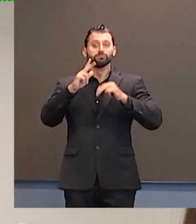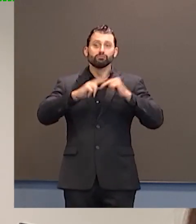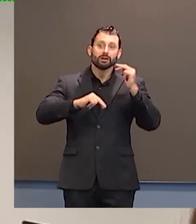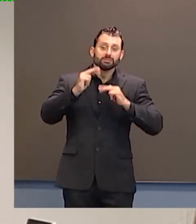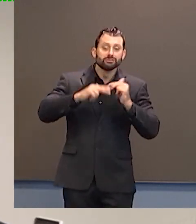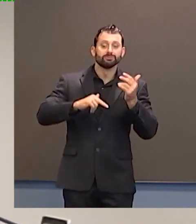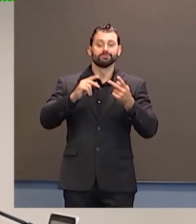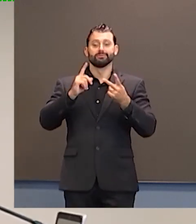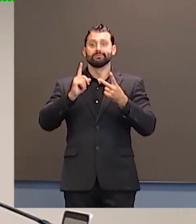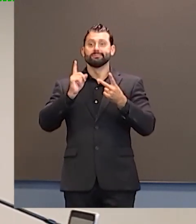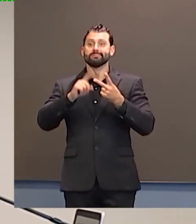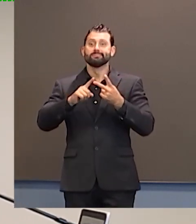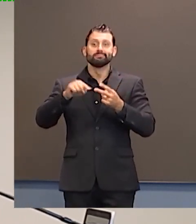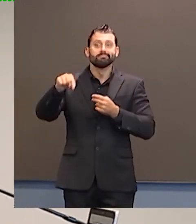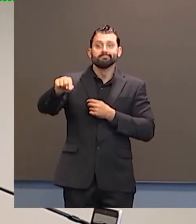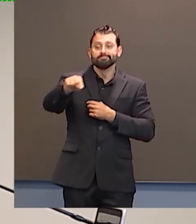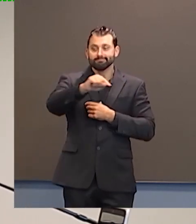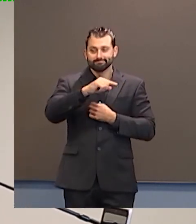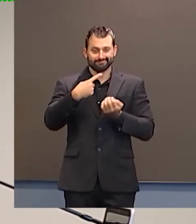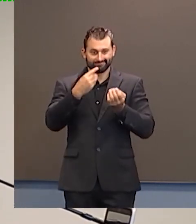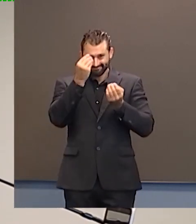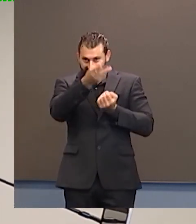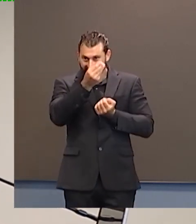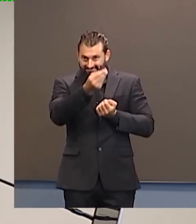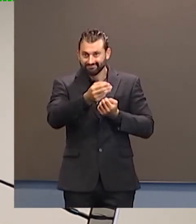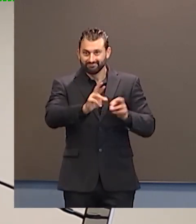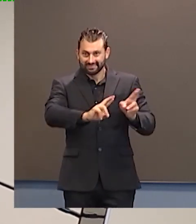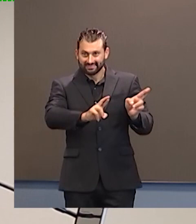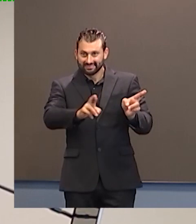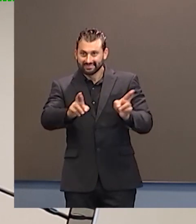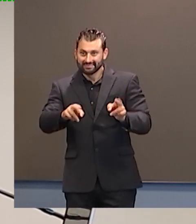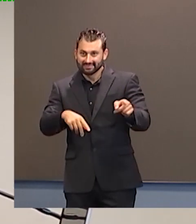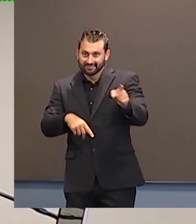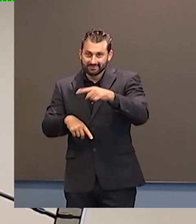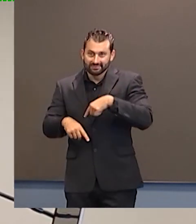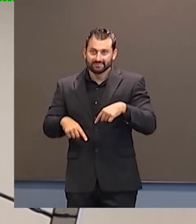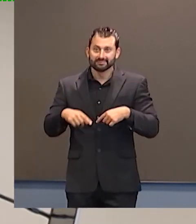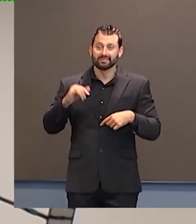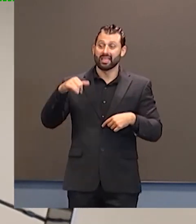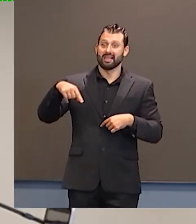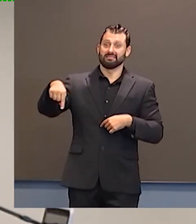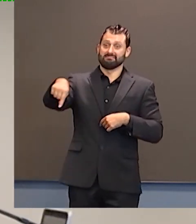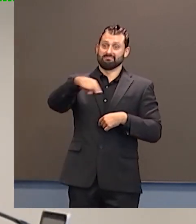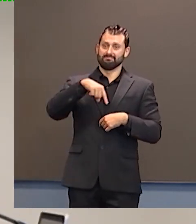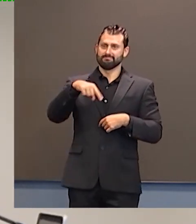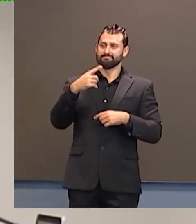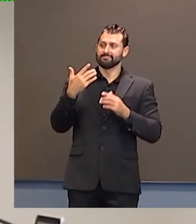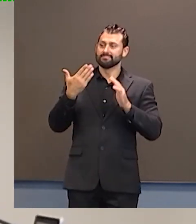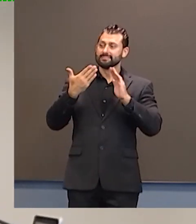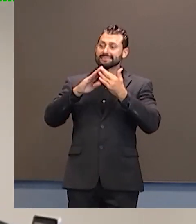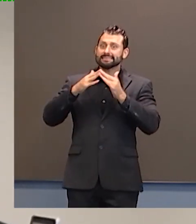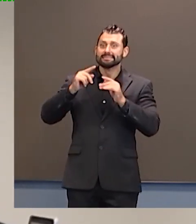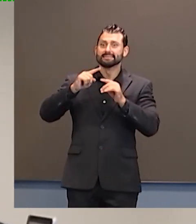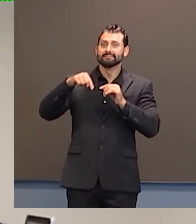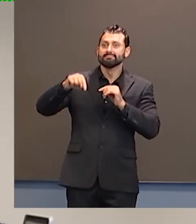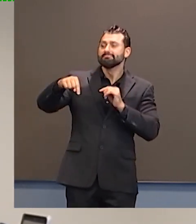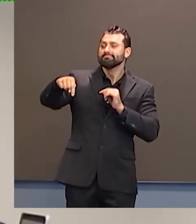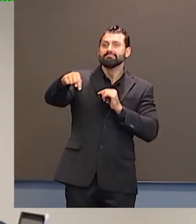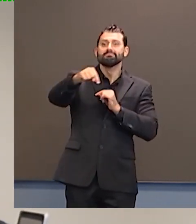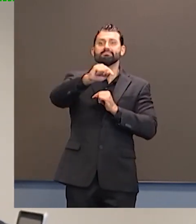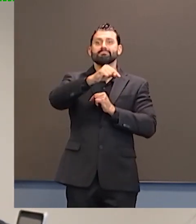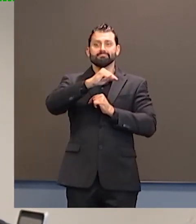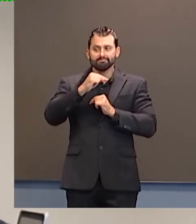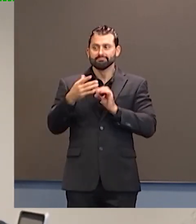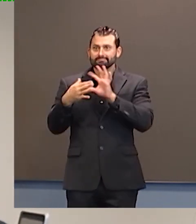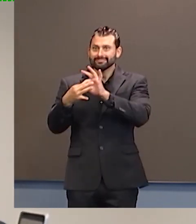construction we want to make sure that any barricades that are out there are moved as far as possible so we can open up the evacuation roads as